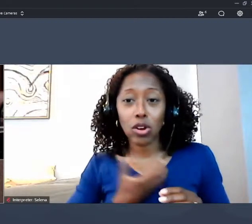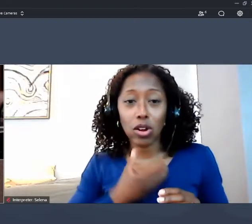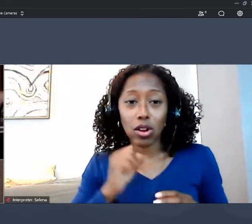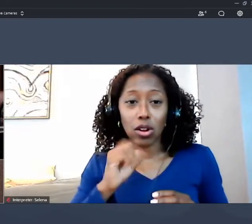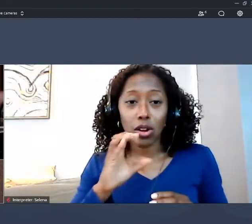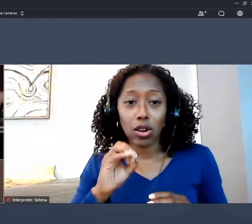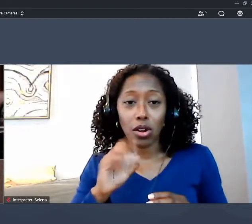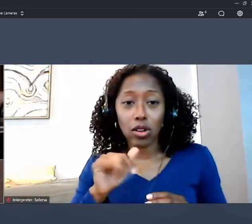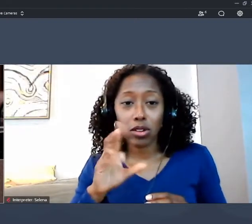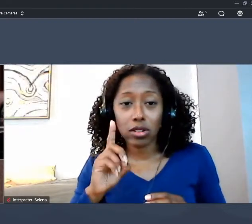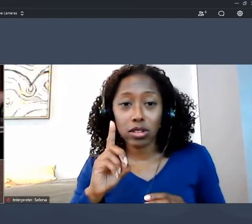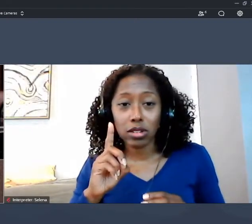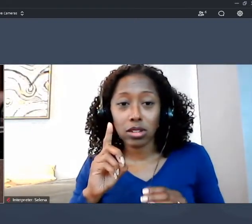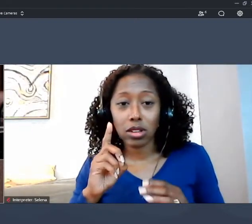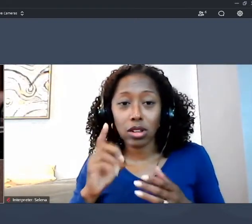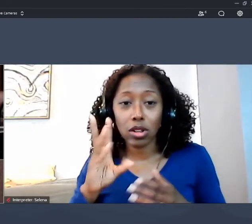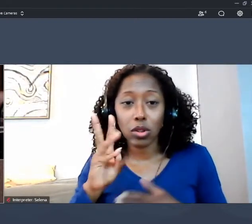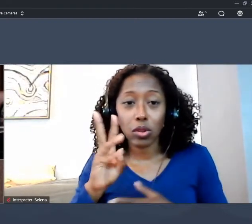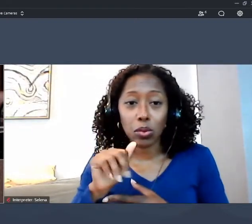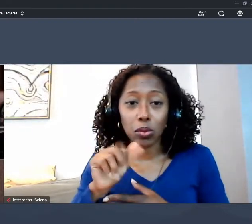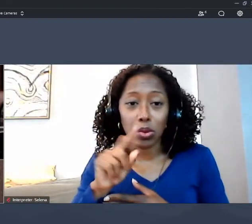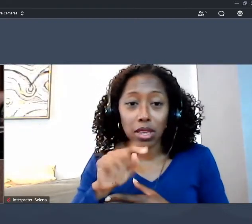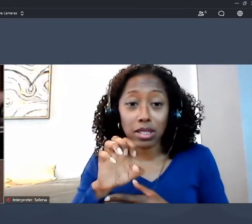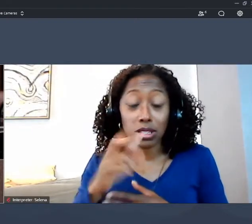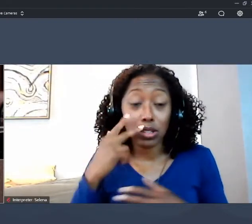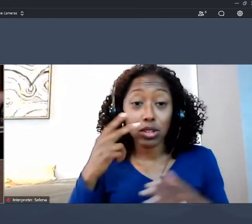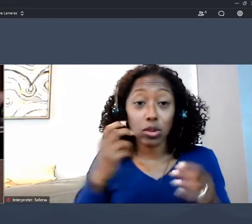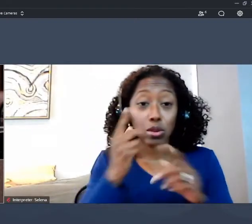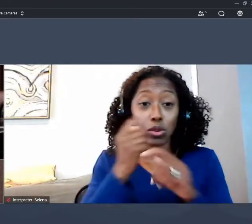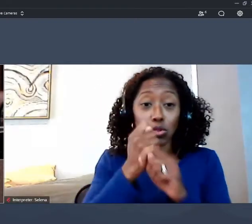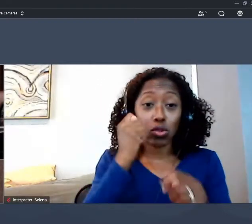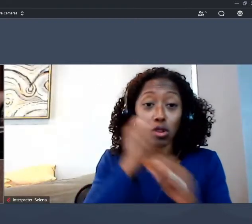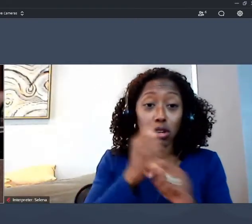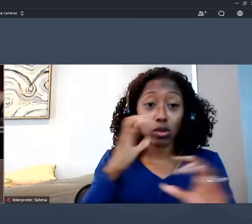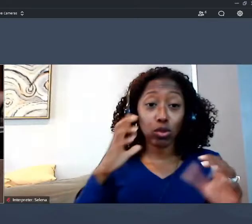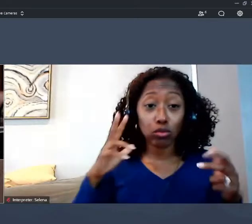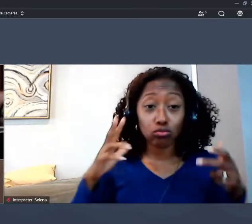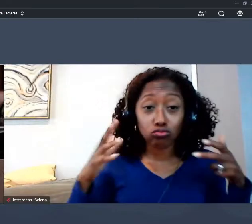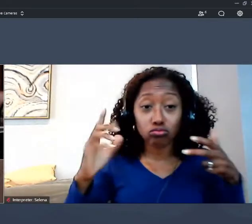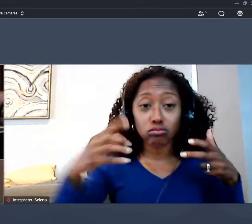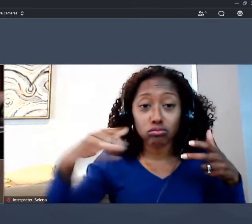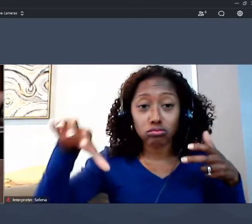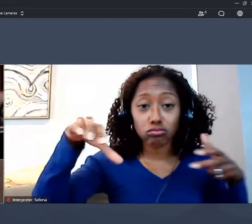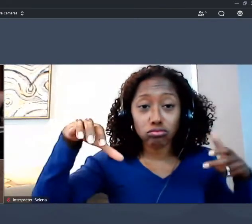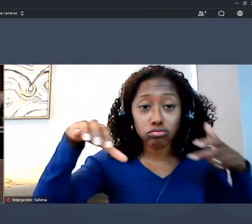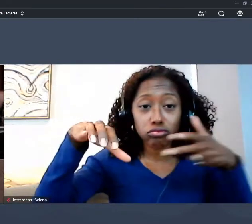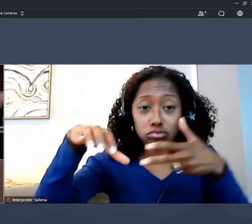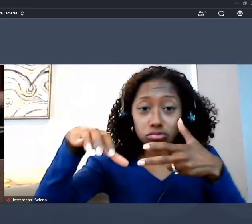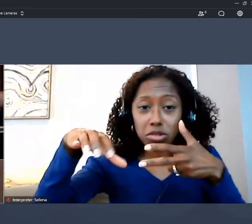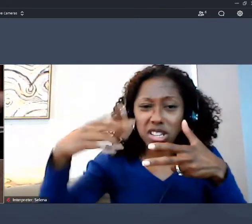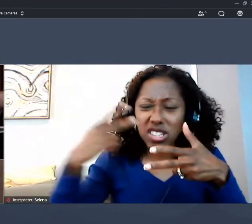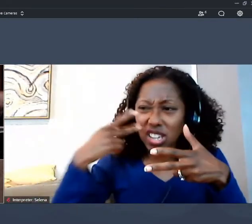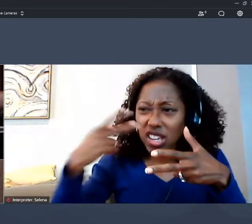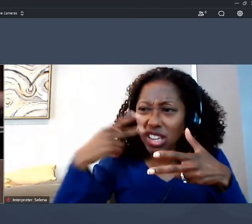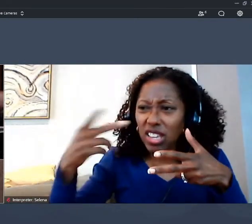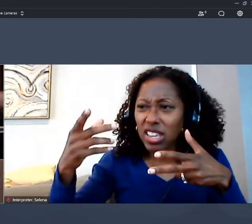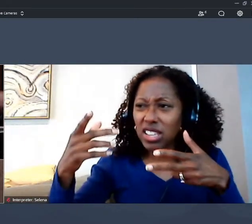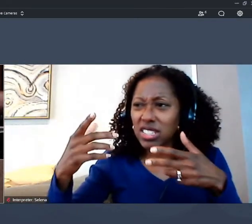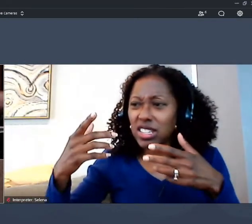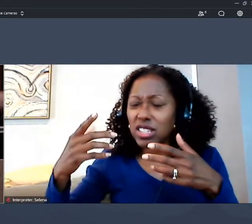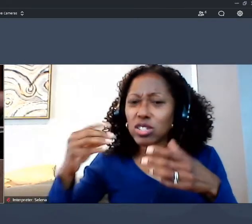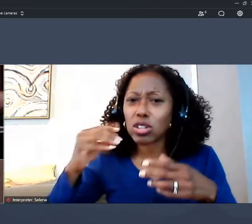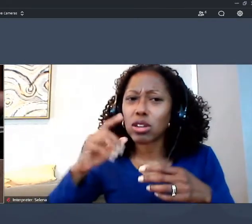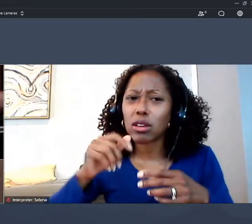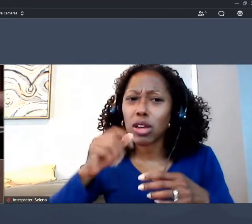and isn't a commercial property when they're pulling up to a residential home that was for rent. And that's where, for me, this addresses the issue. Whether or not, to Attorney